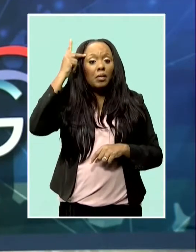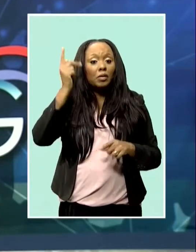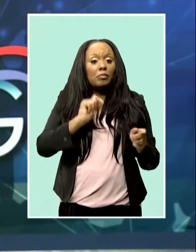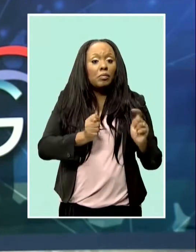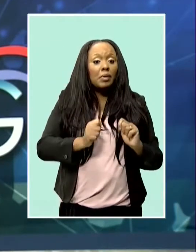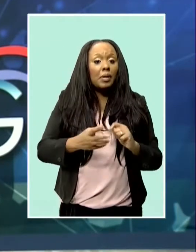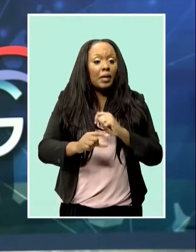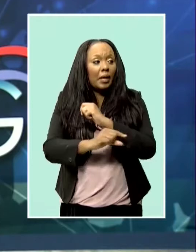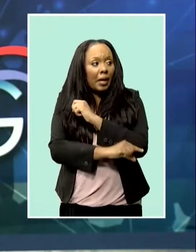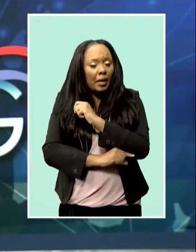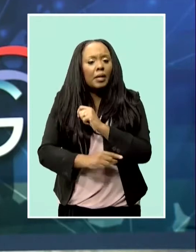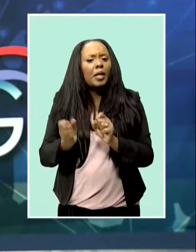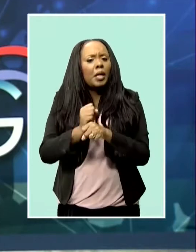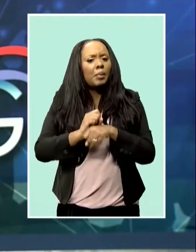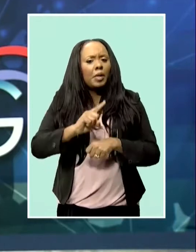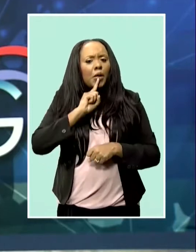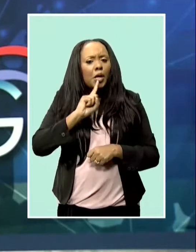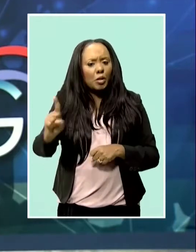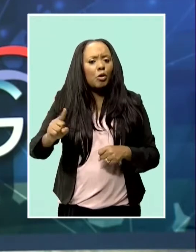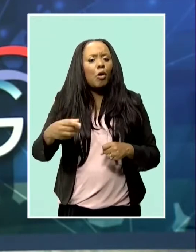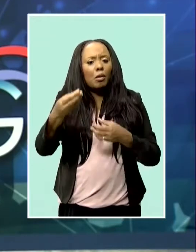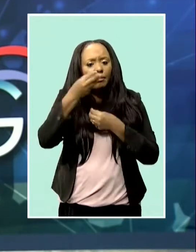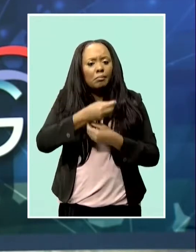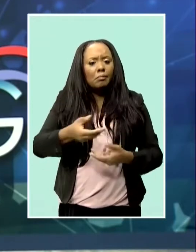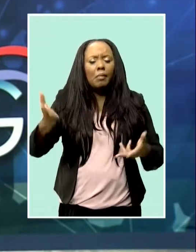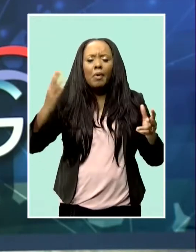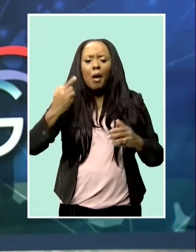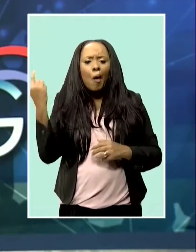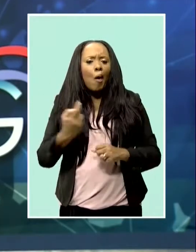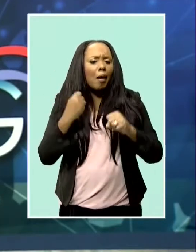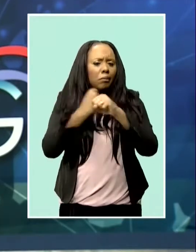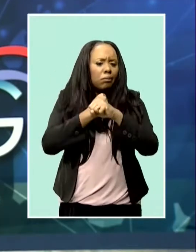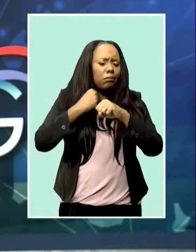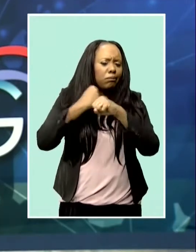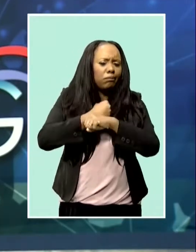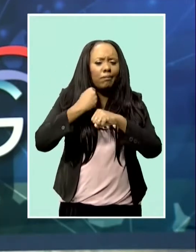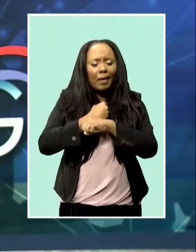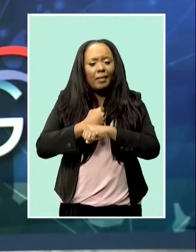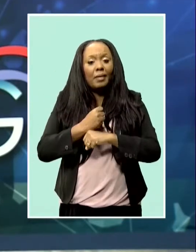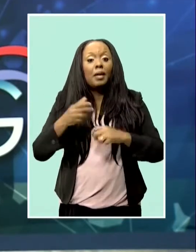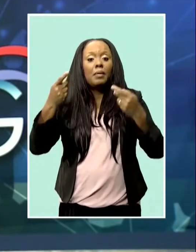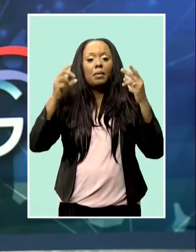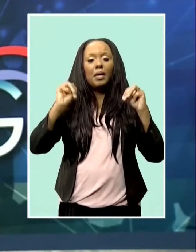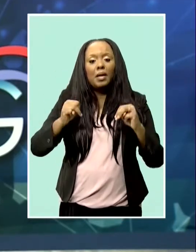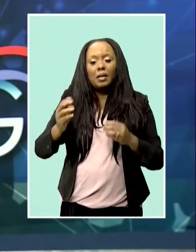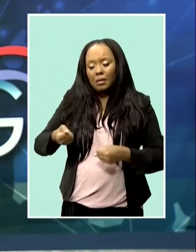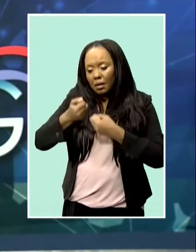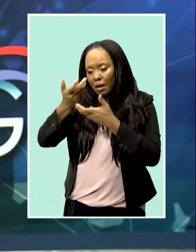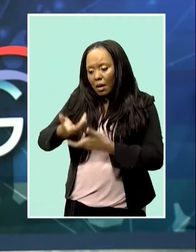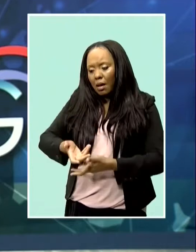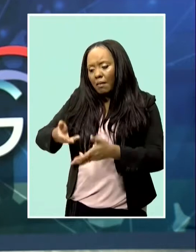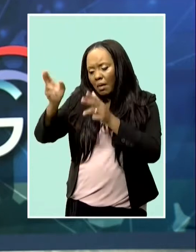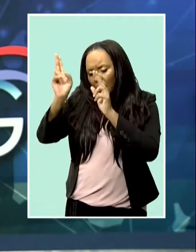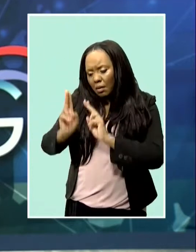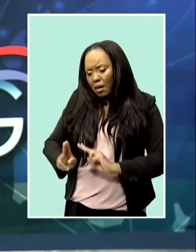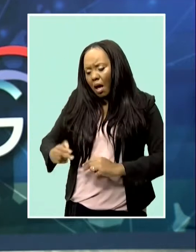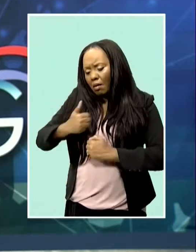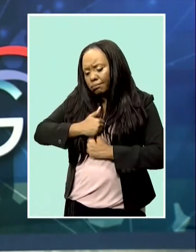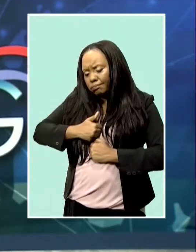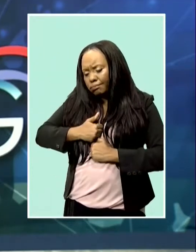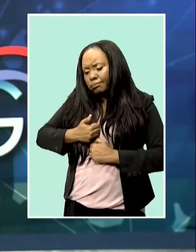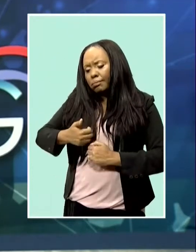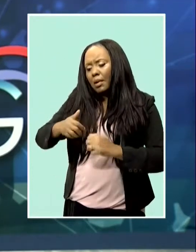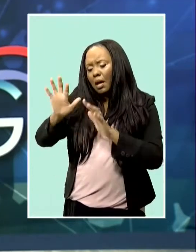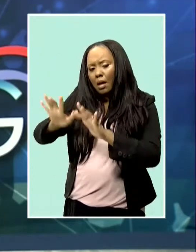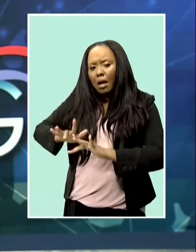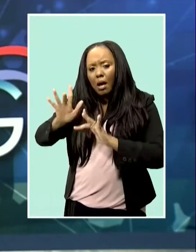world heard him. He was the consummate fighter. The Prime Minister extended sincere condolences to all his children and the rest